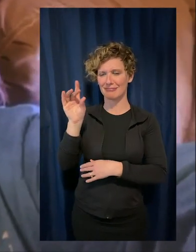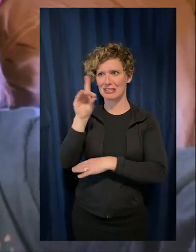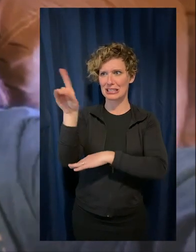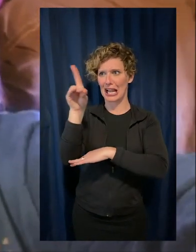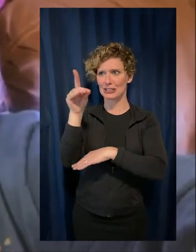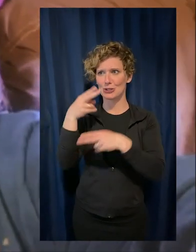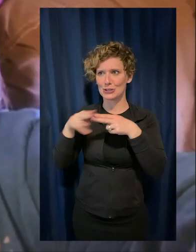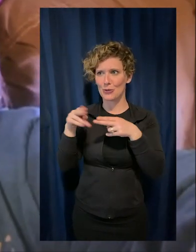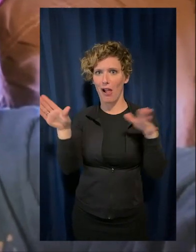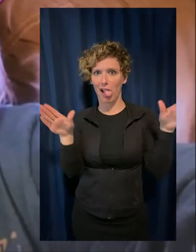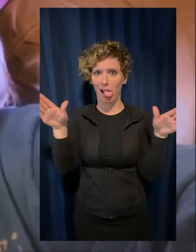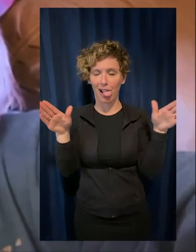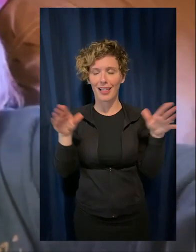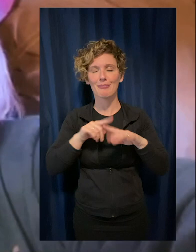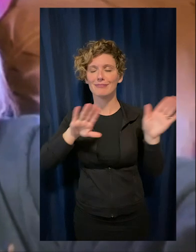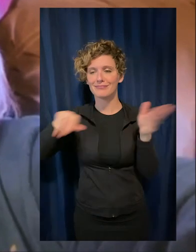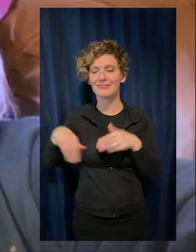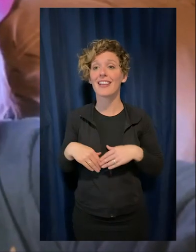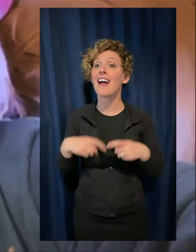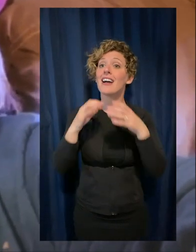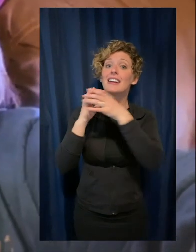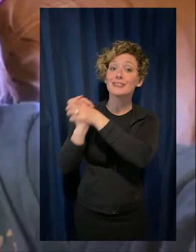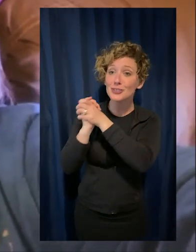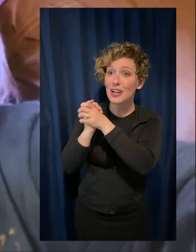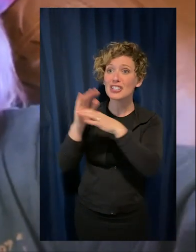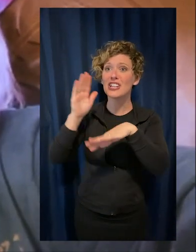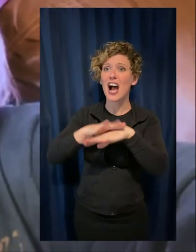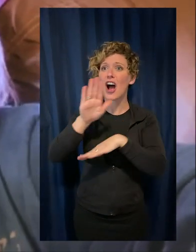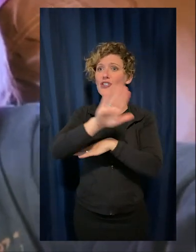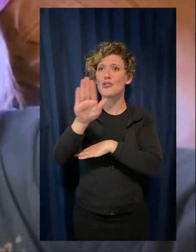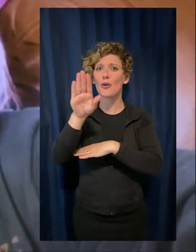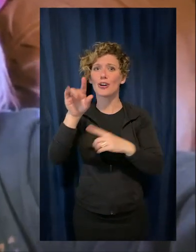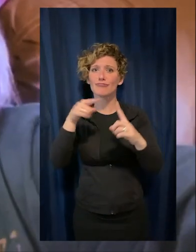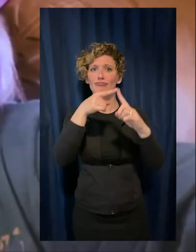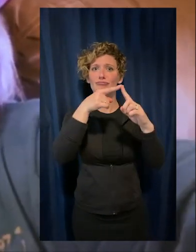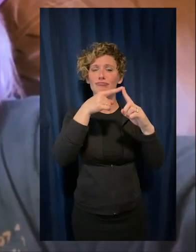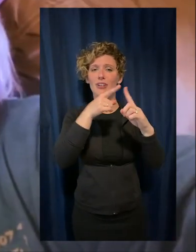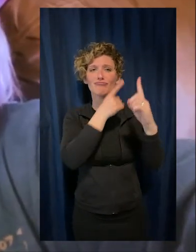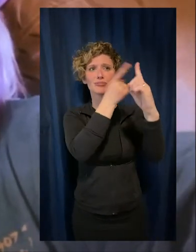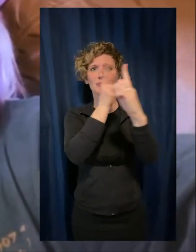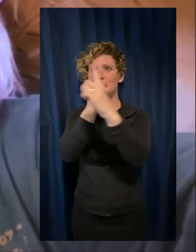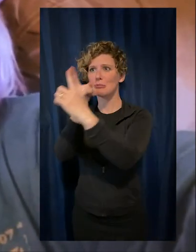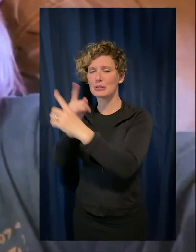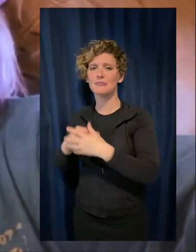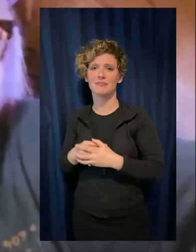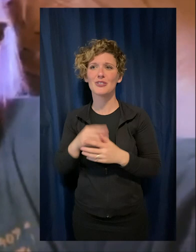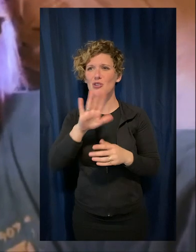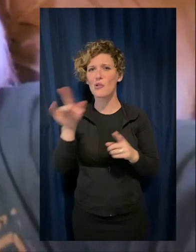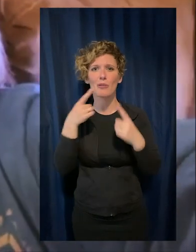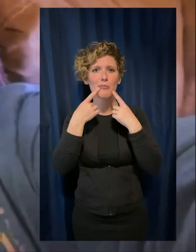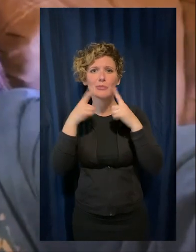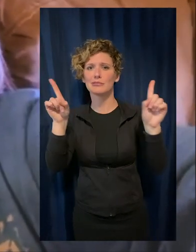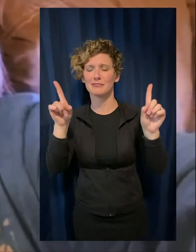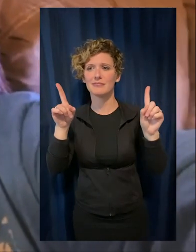Congratulations on everything you've accomplished so far. I miss having many of you in the classroom. I hope your senior year has gone